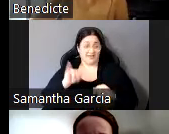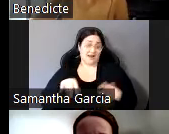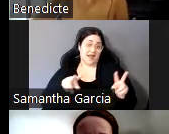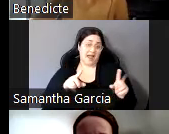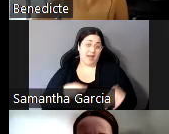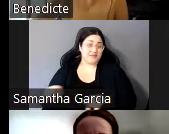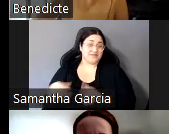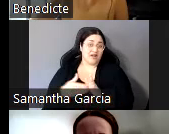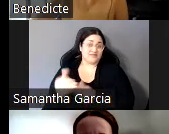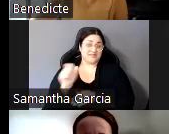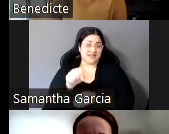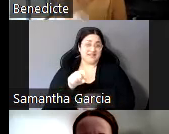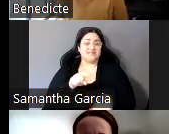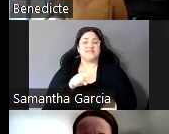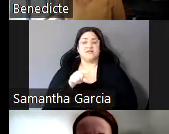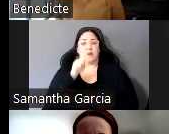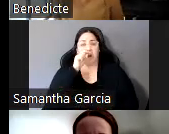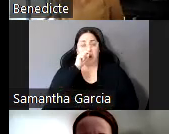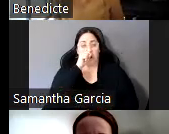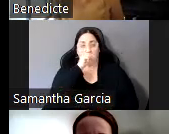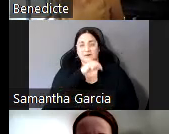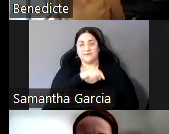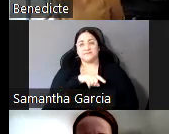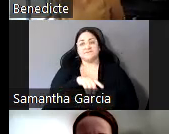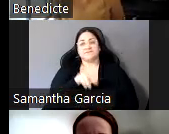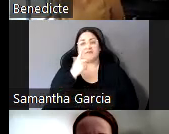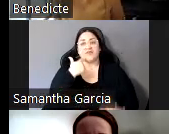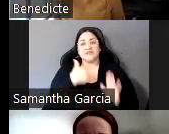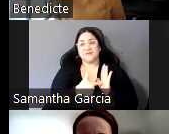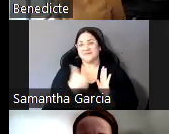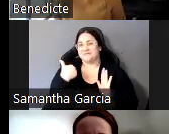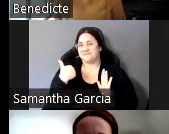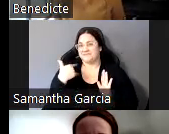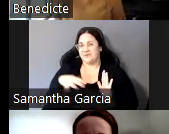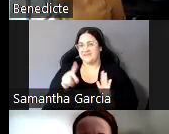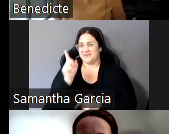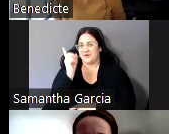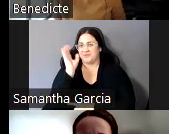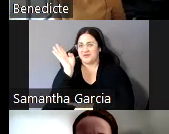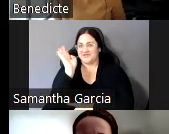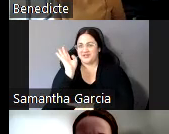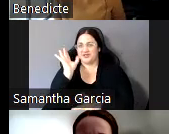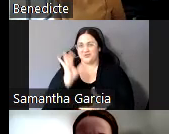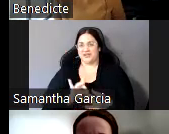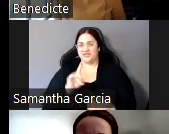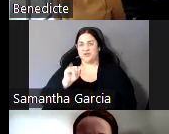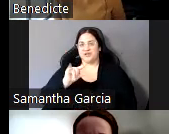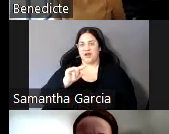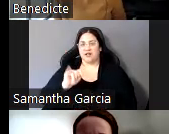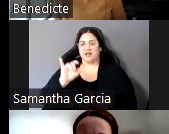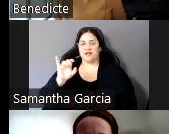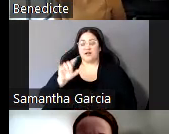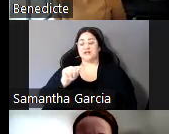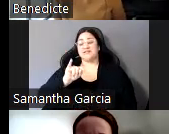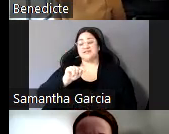did a webinar just recently with title insurance companies, and they're trying to mitigate these losses.